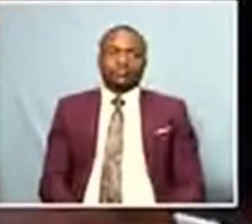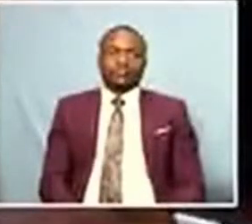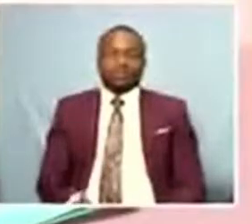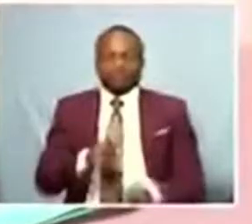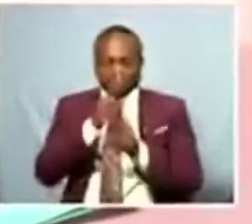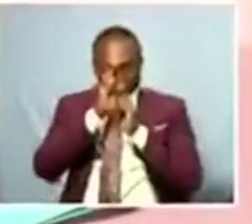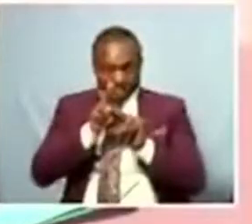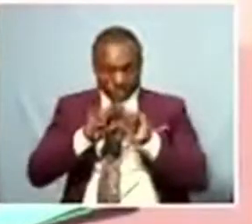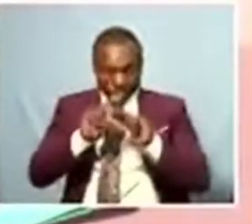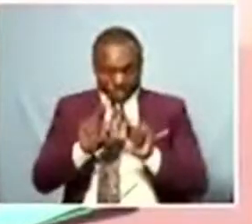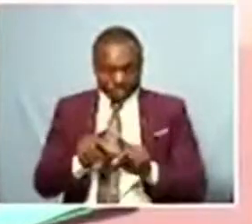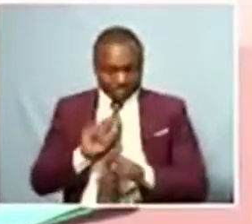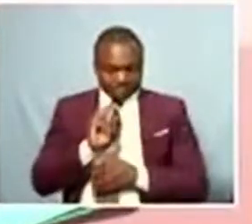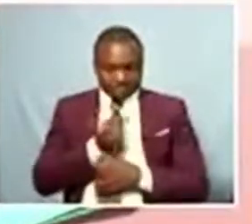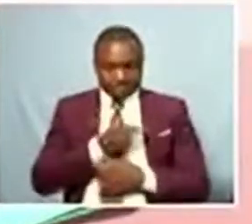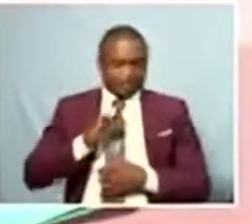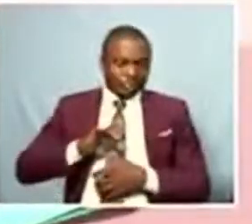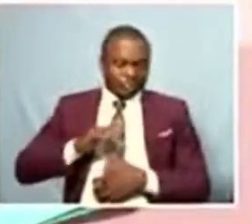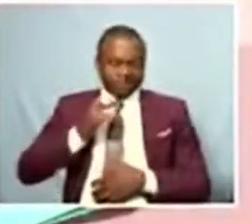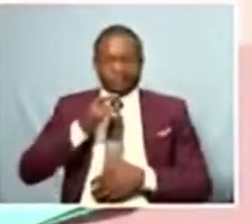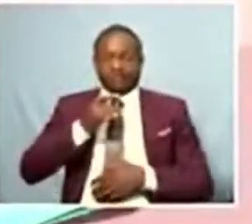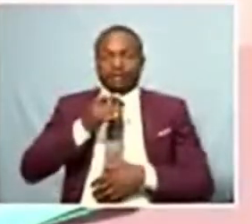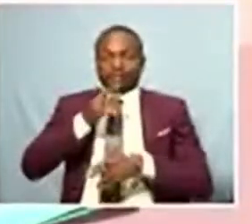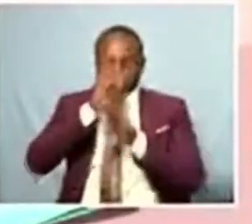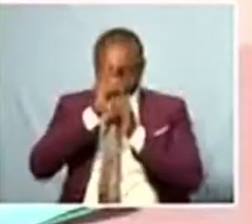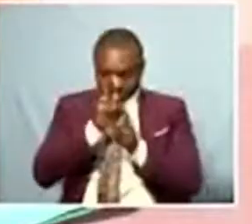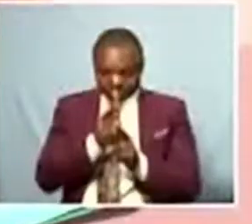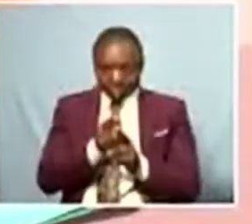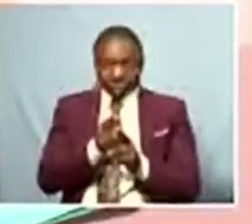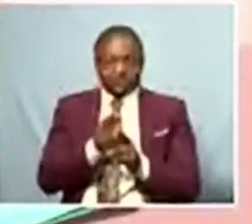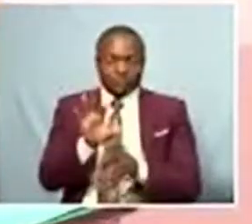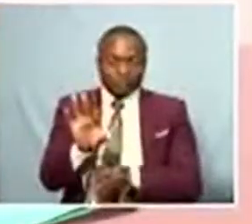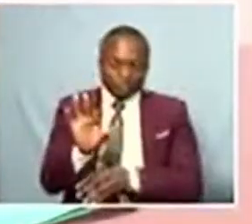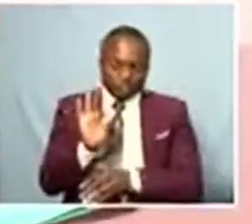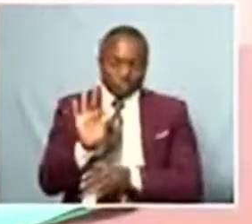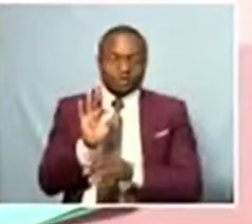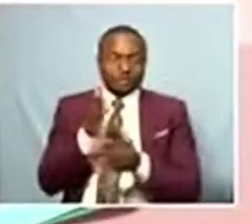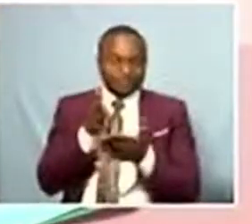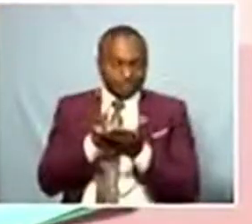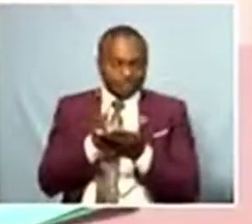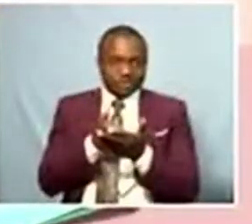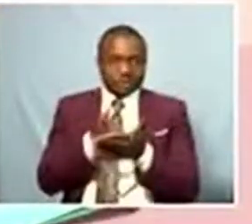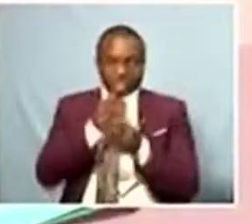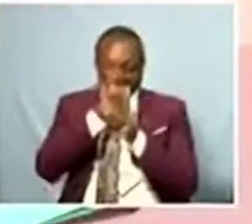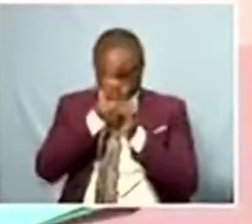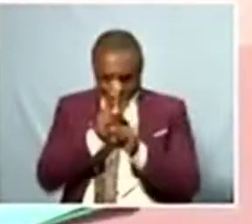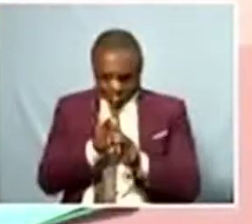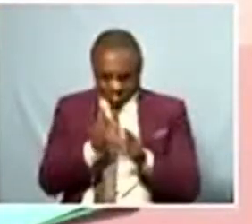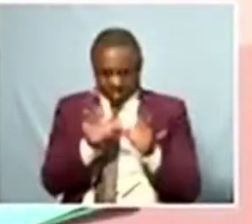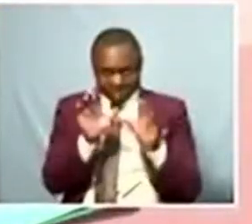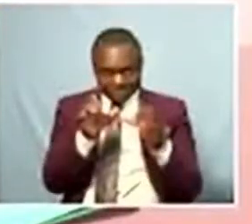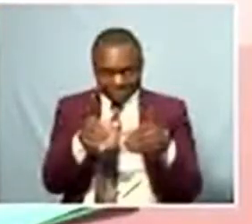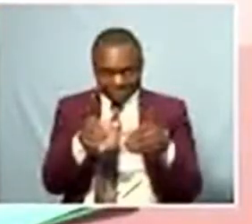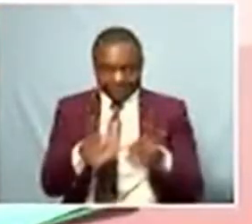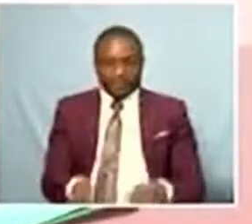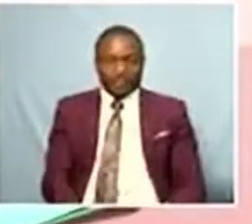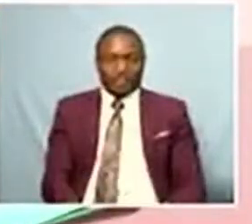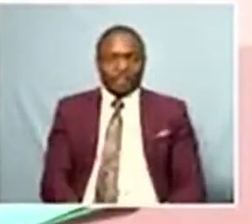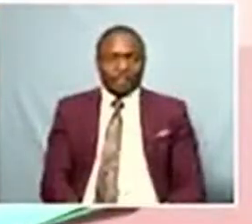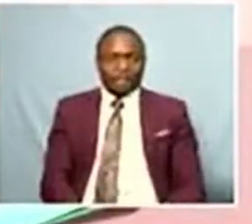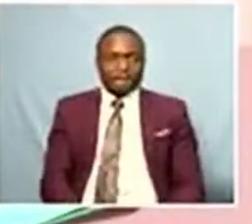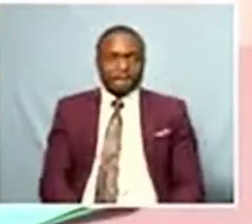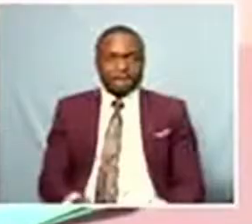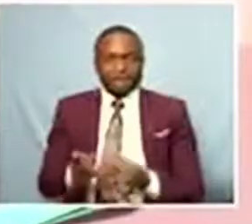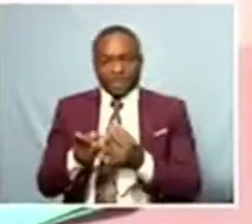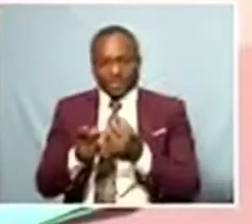Honorable Chairperson, for us, we feel honored to have been chosen by this honorable committee to be